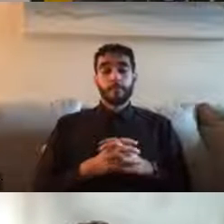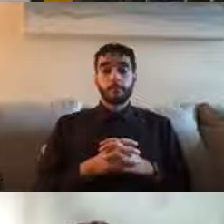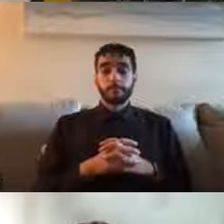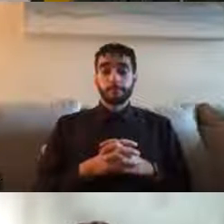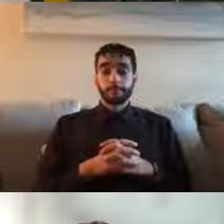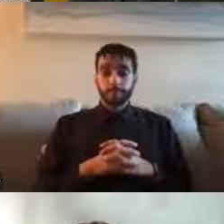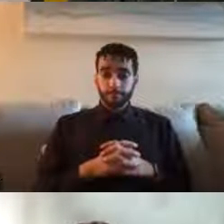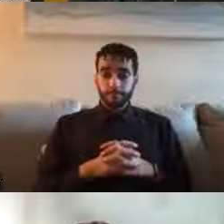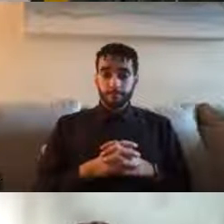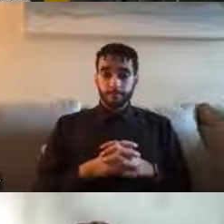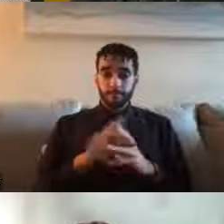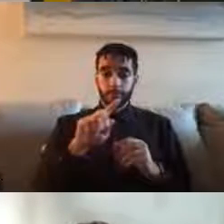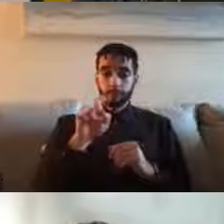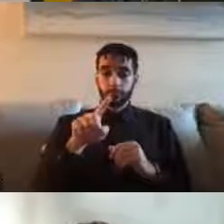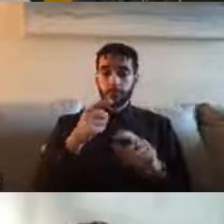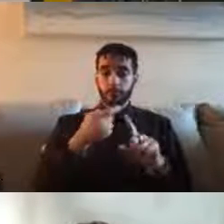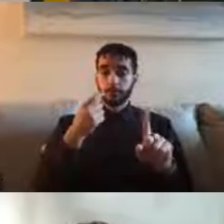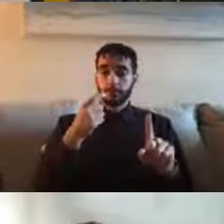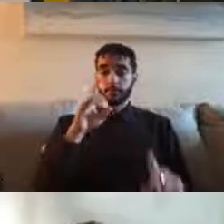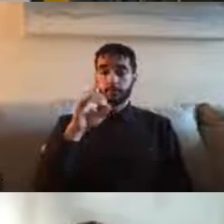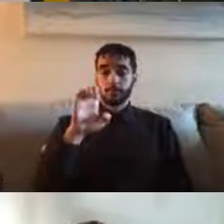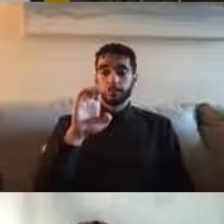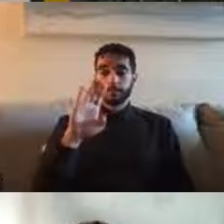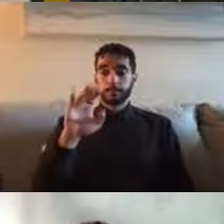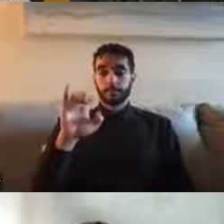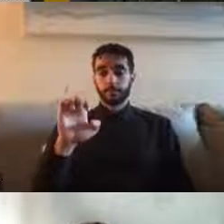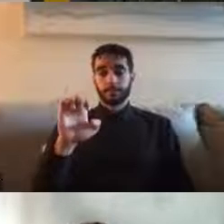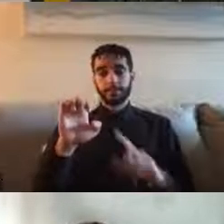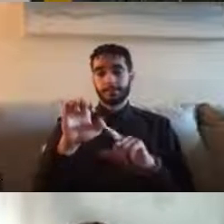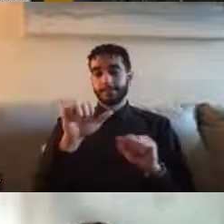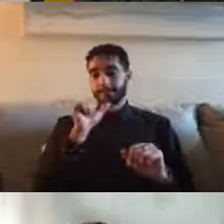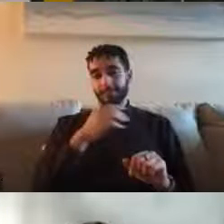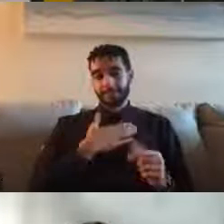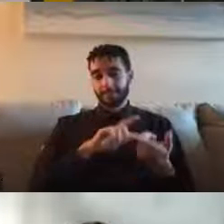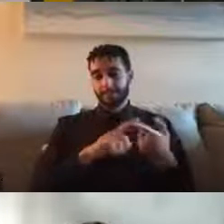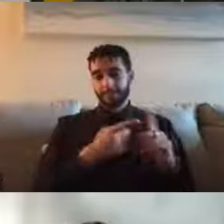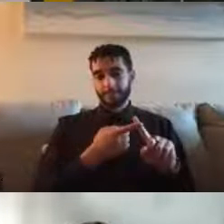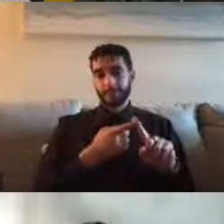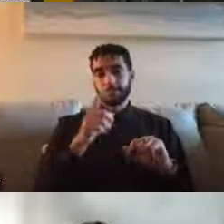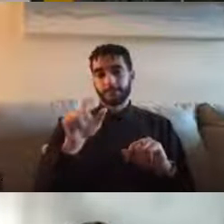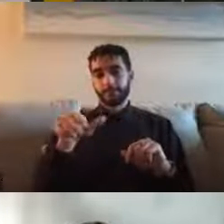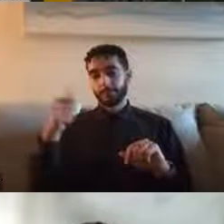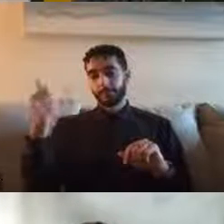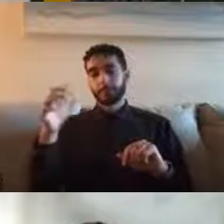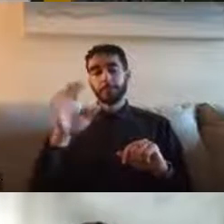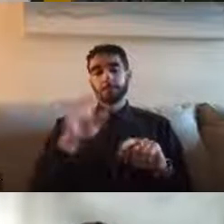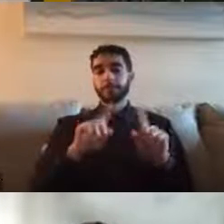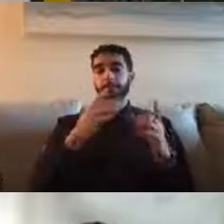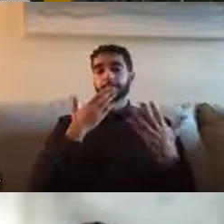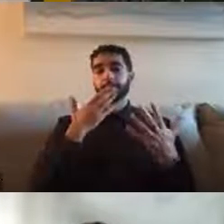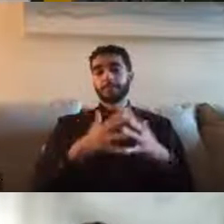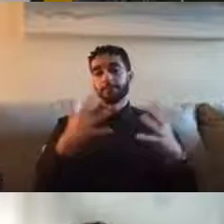So that question is from Debbie Toth, another friend of mine who is with Choice in Aging. So thank you very much, Debbie.